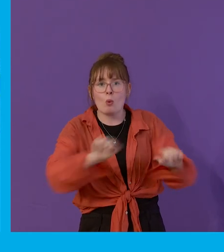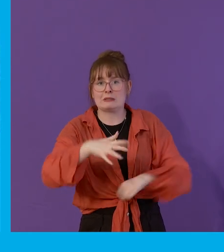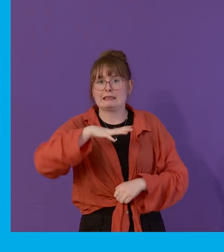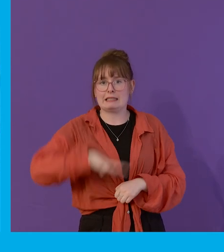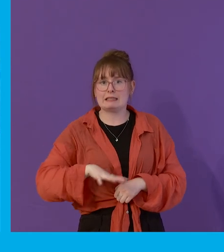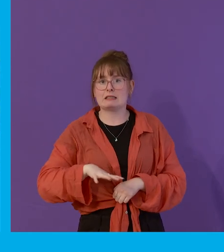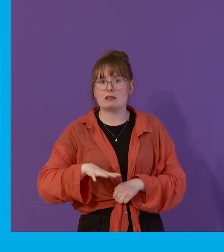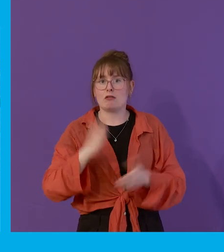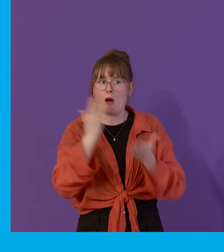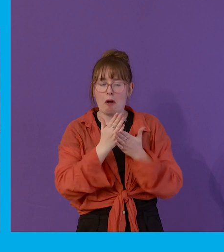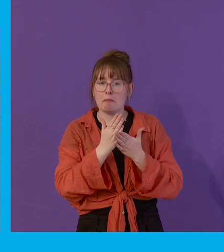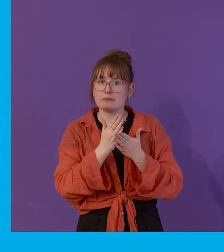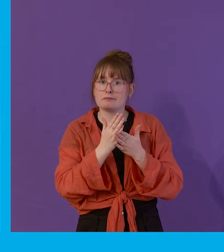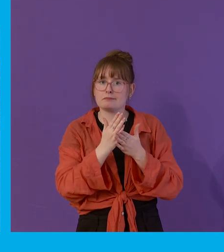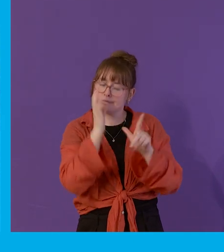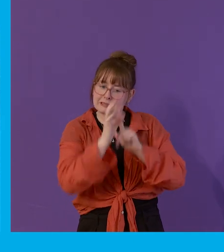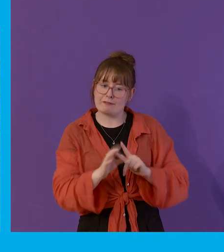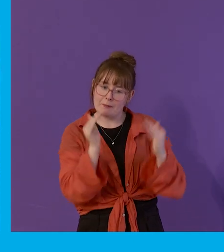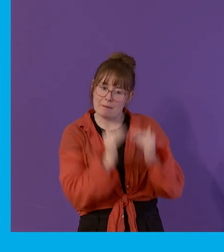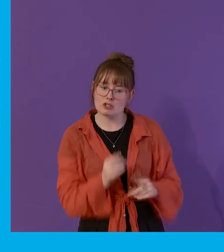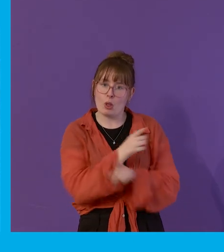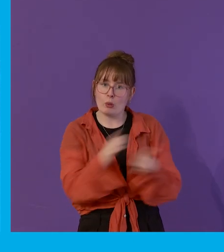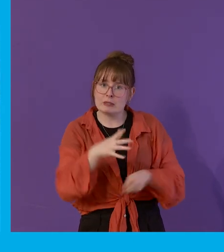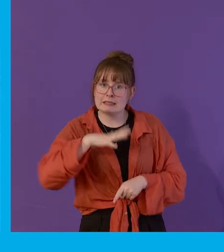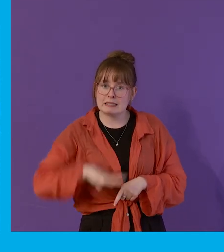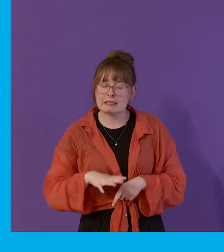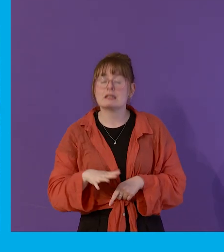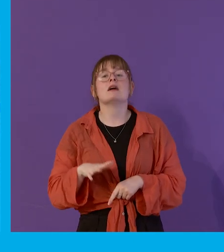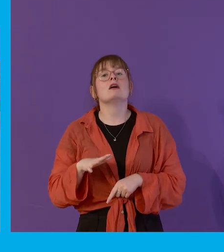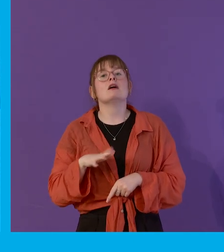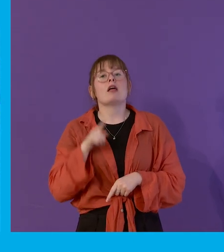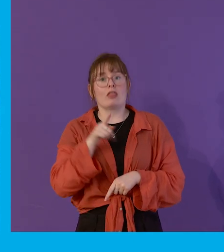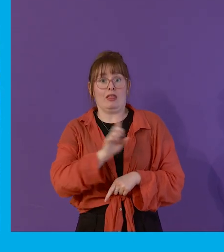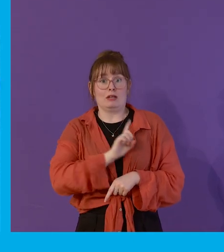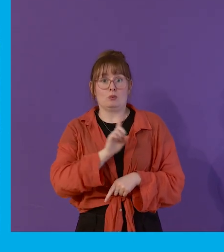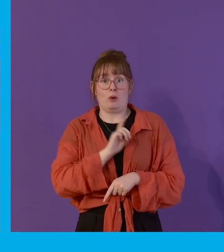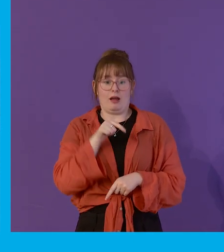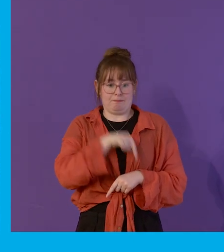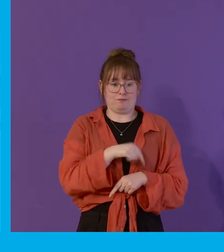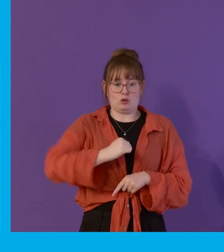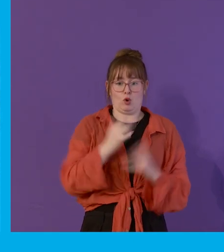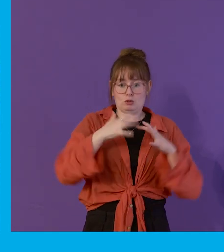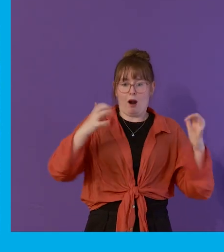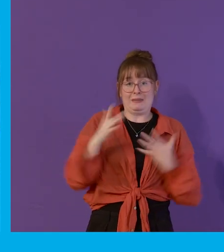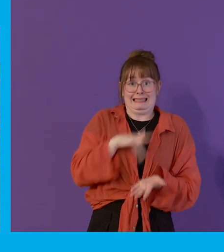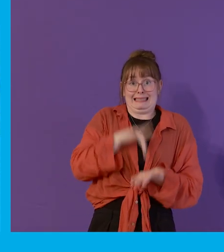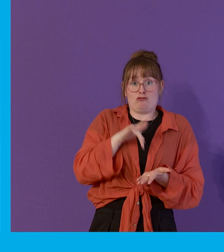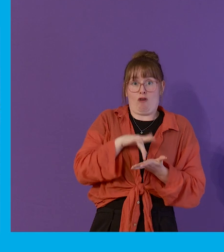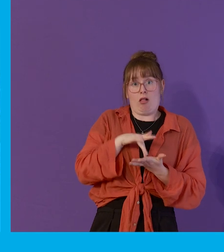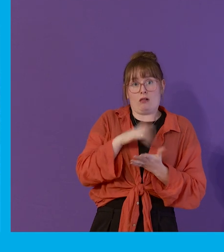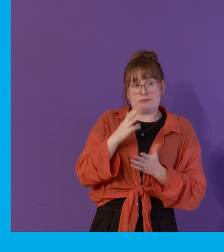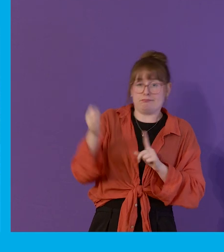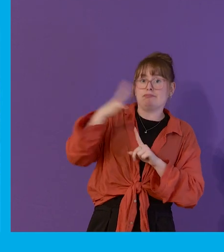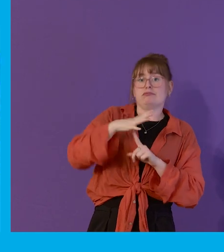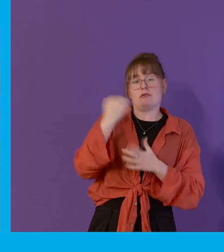in a way that is tailored to those needs. And that's something that at multiple levels of centralisation starts to fall down. And so that's why I think